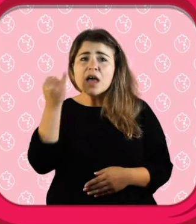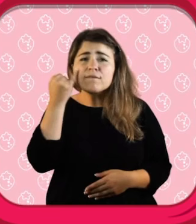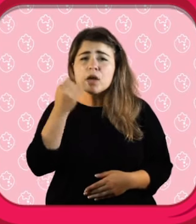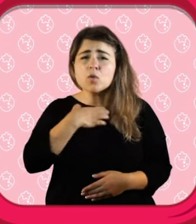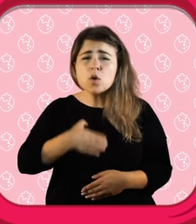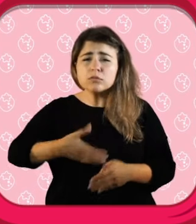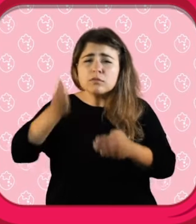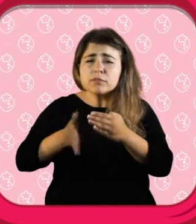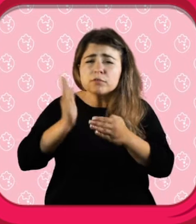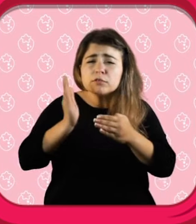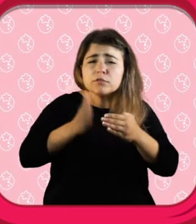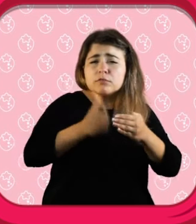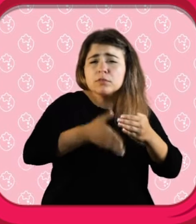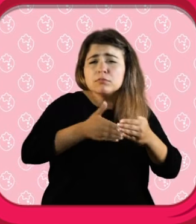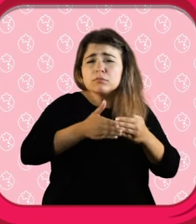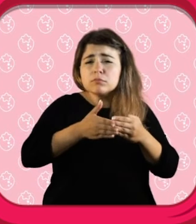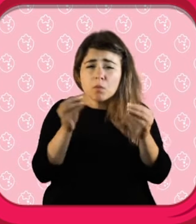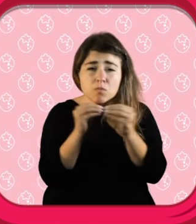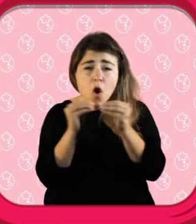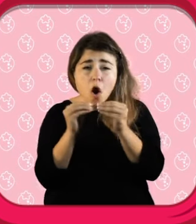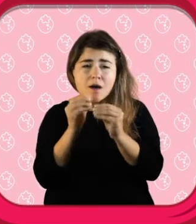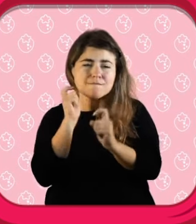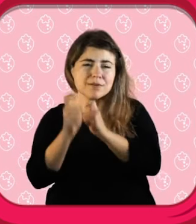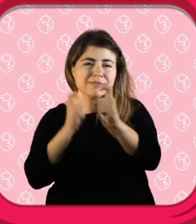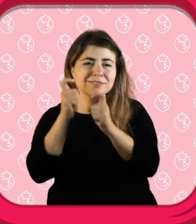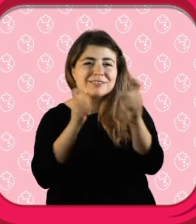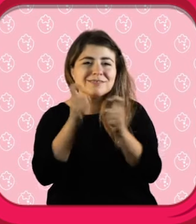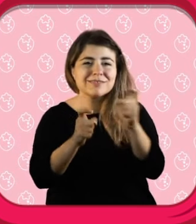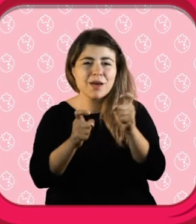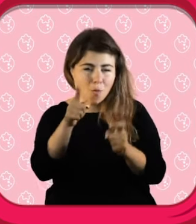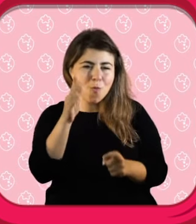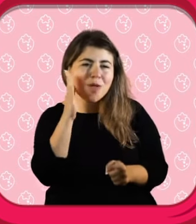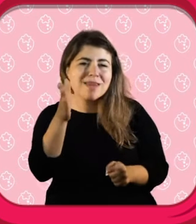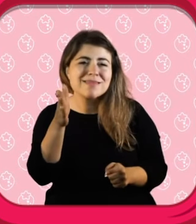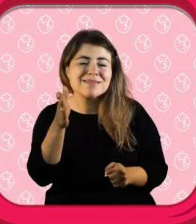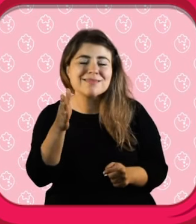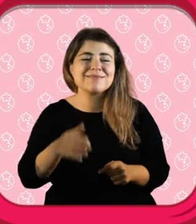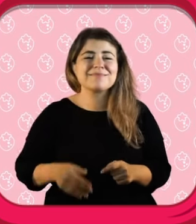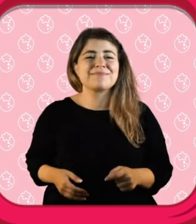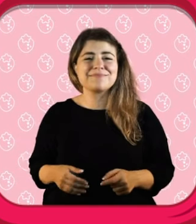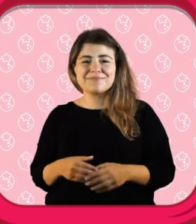This will be all yours when you fulfill just a few more wishes.